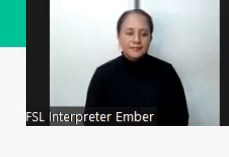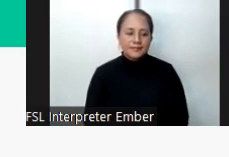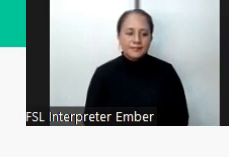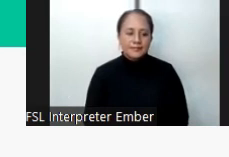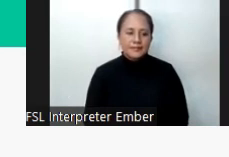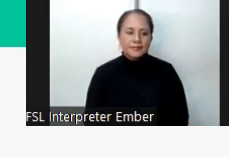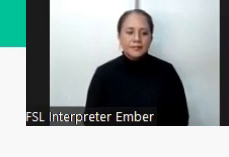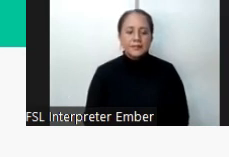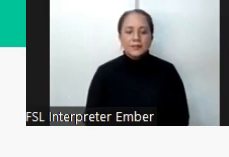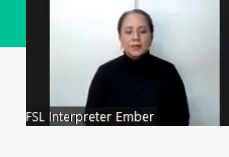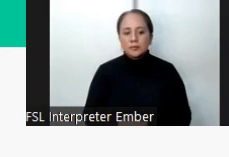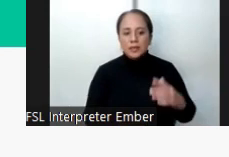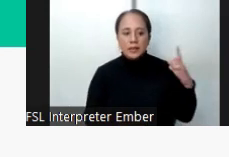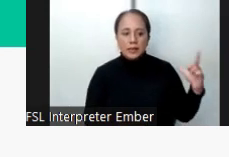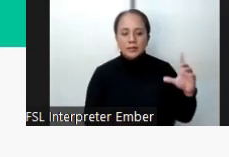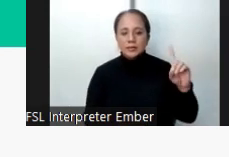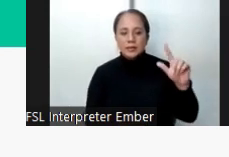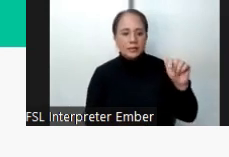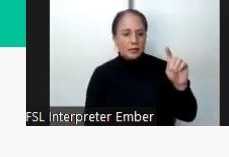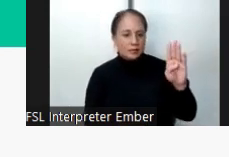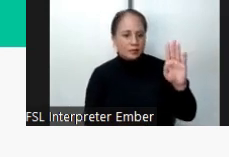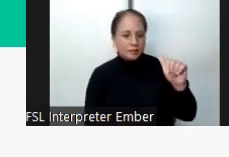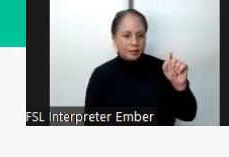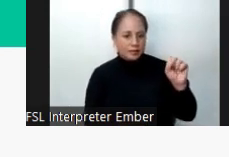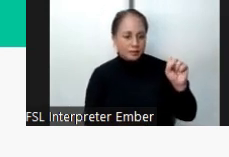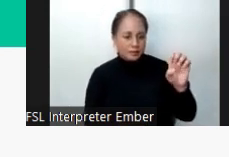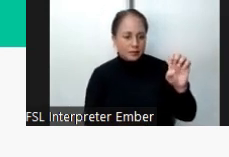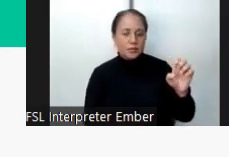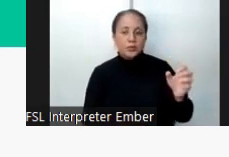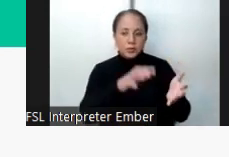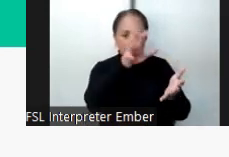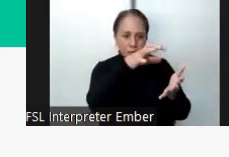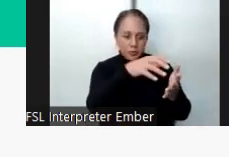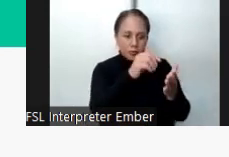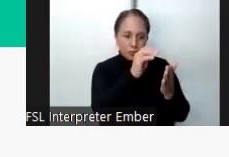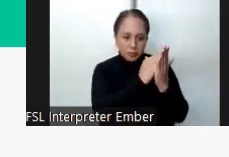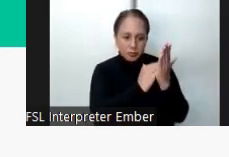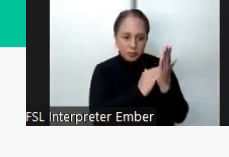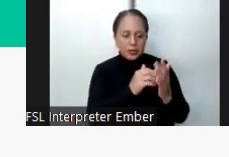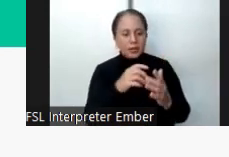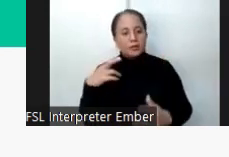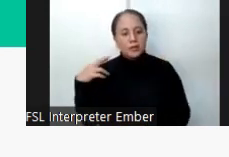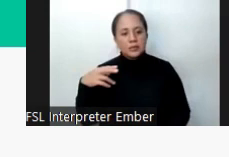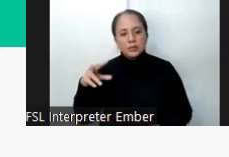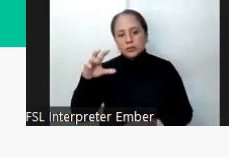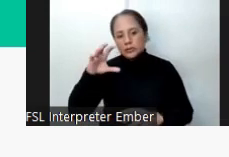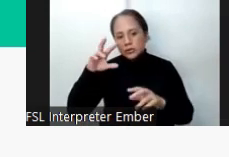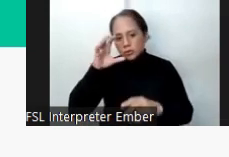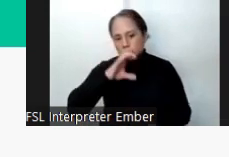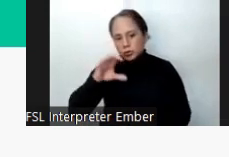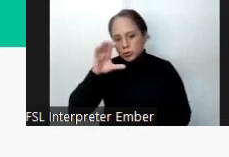On the left of the screen are the databases we selected articles from, and on the right are the search